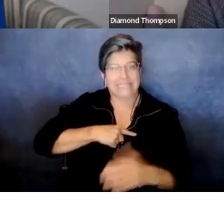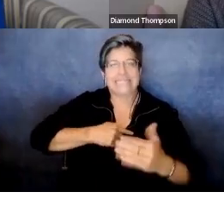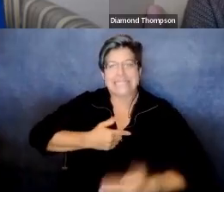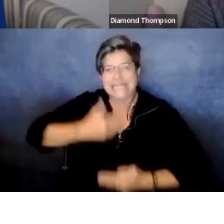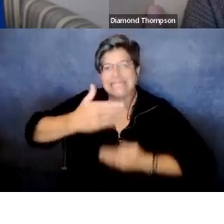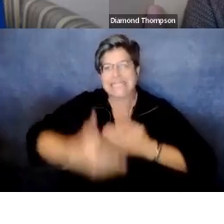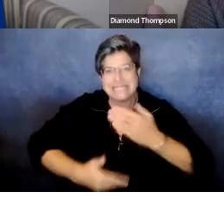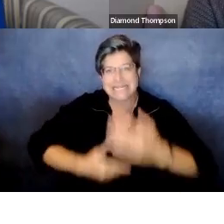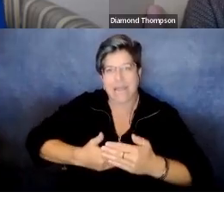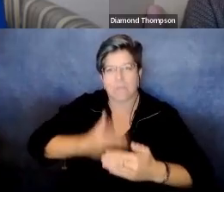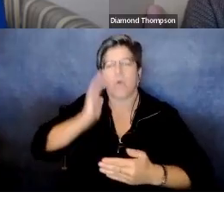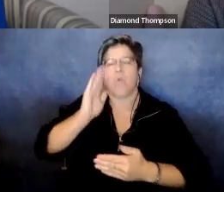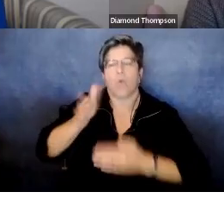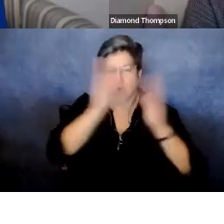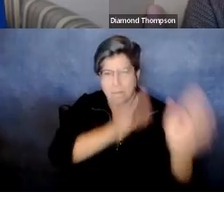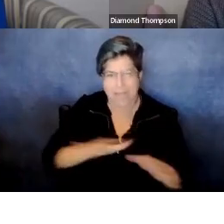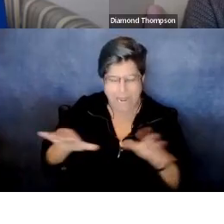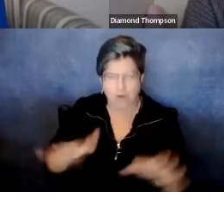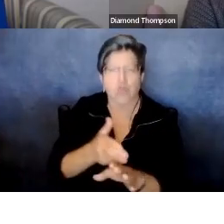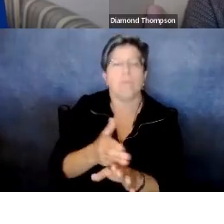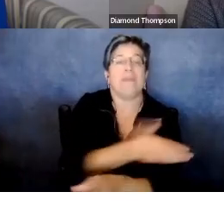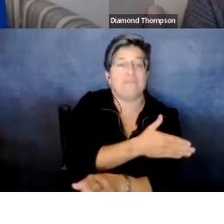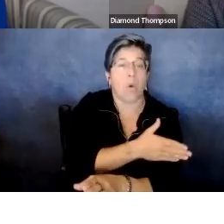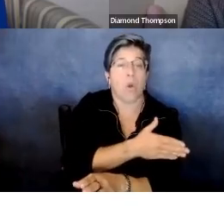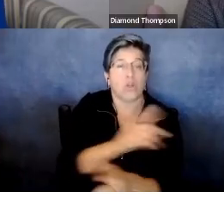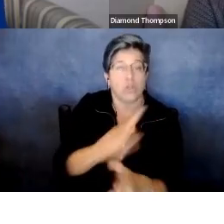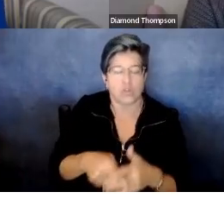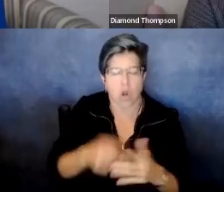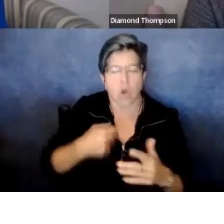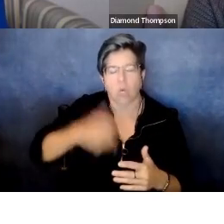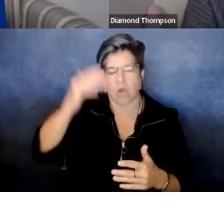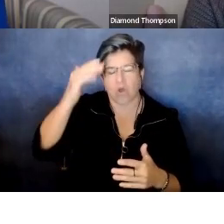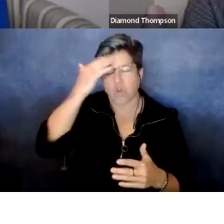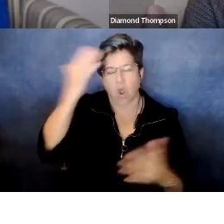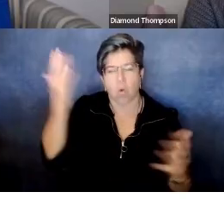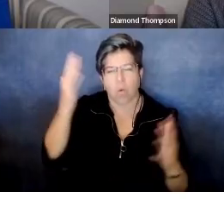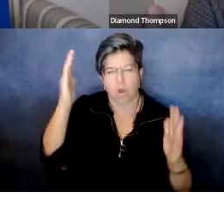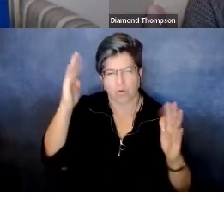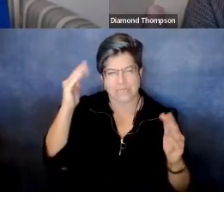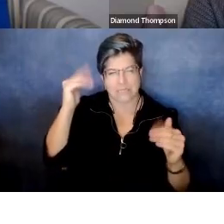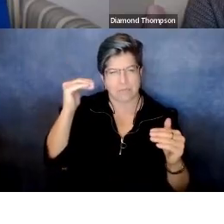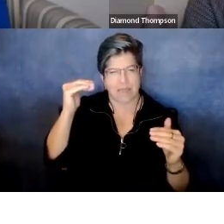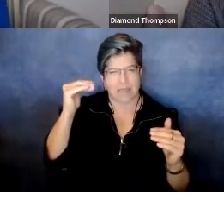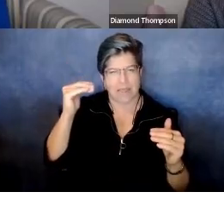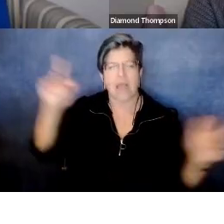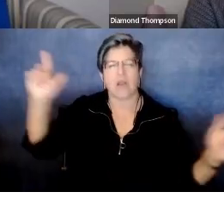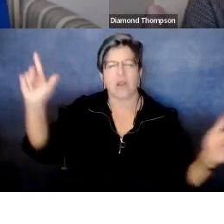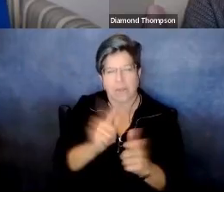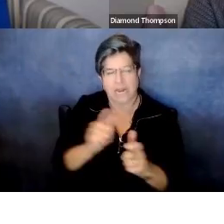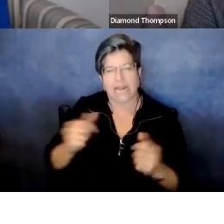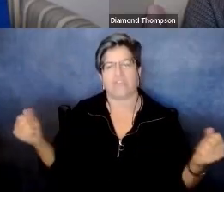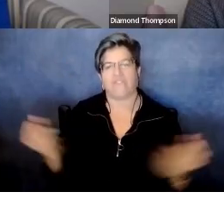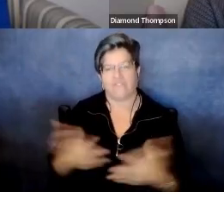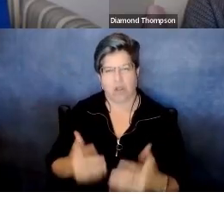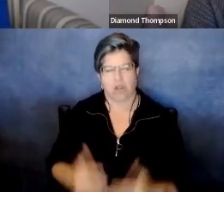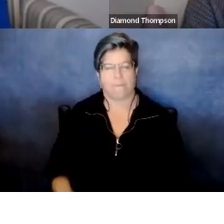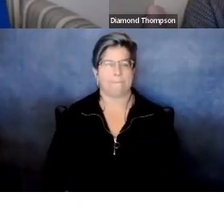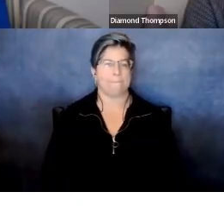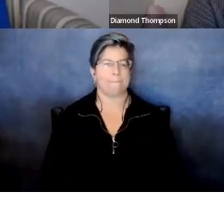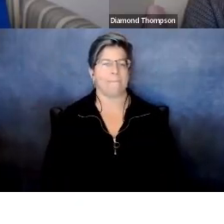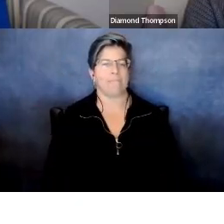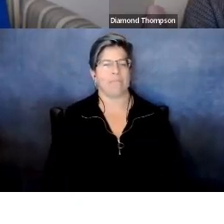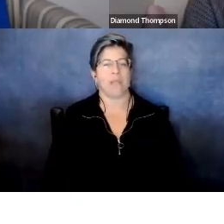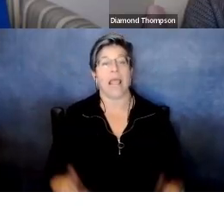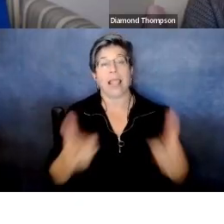what you're going to be able to do, we'll know what to anticipate and we won't have fear around it. Our words